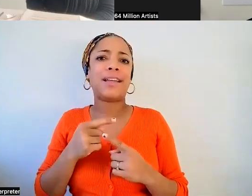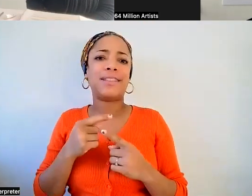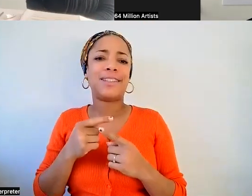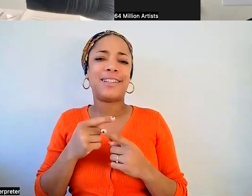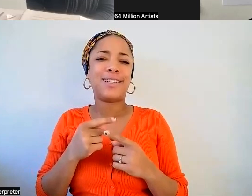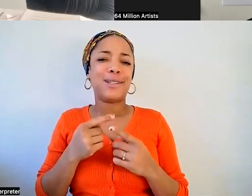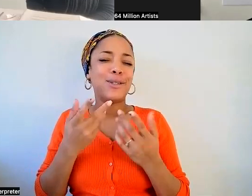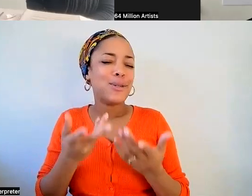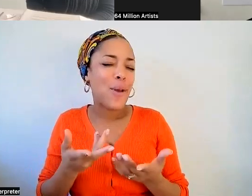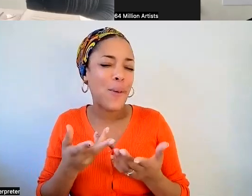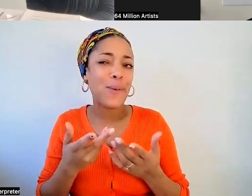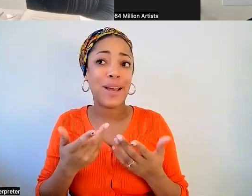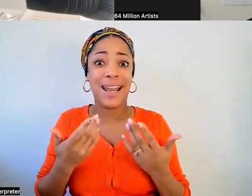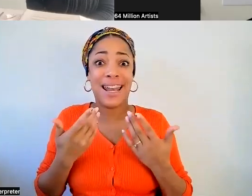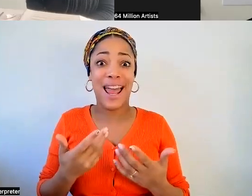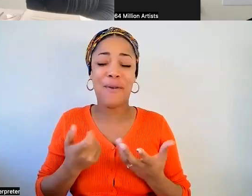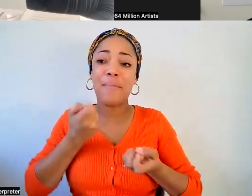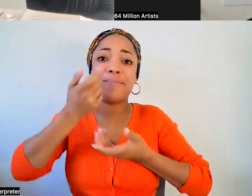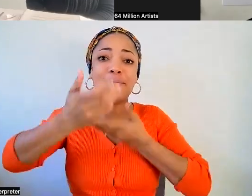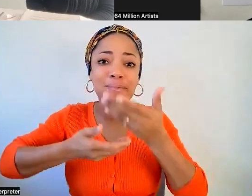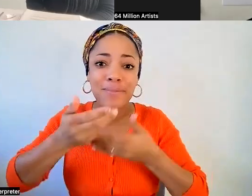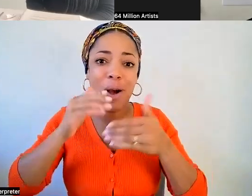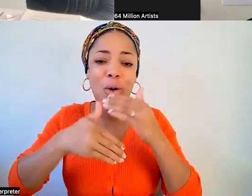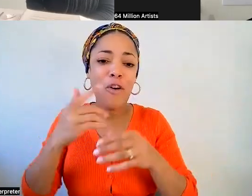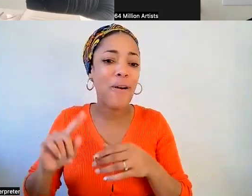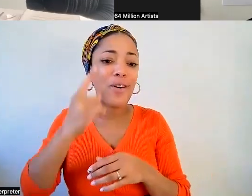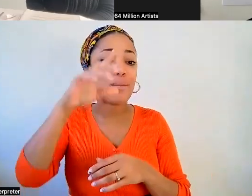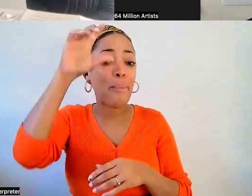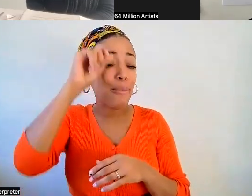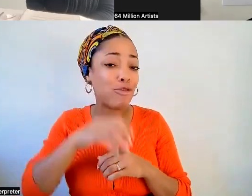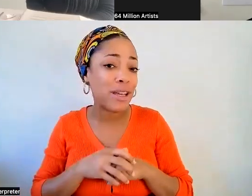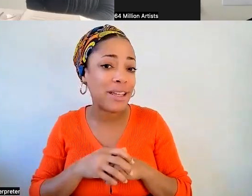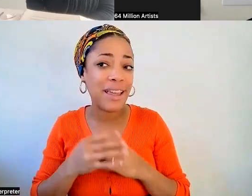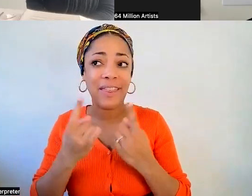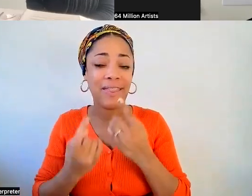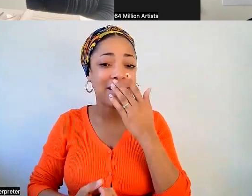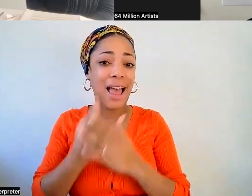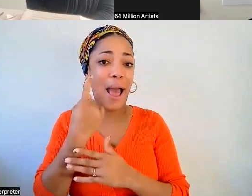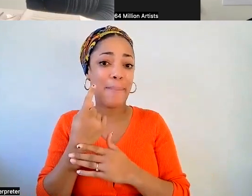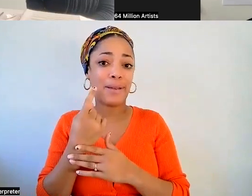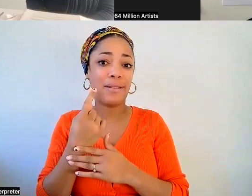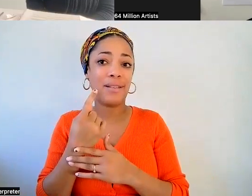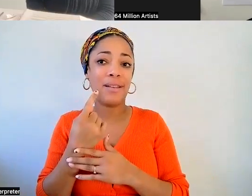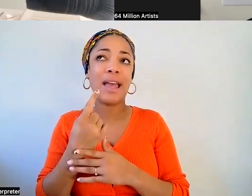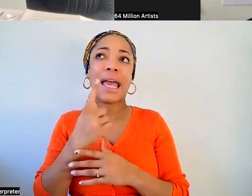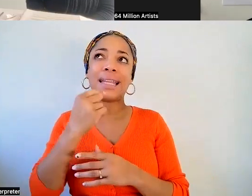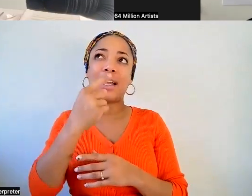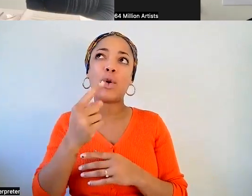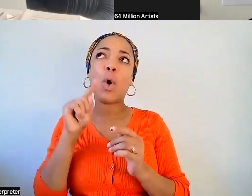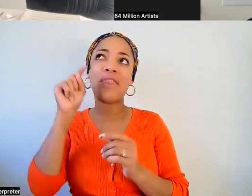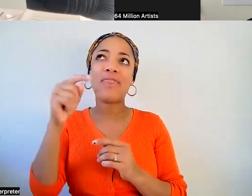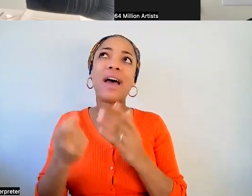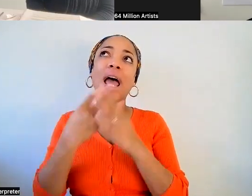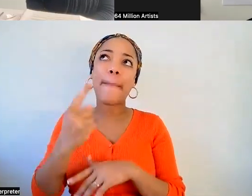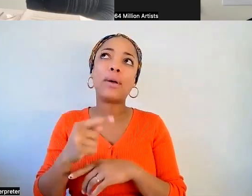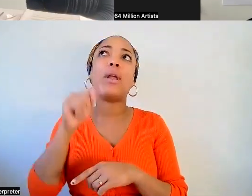like it happened. That's the way we talk about the past, isn't it? Things like happened. Or I can be in it. I can be in the moment and go, I'm on the